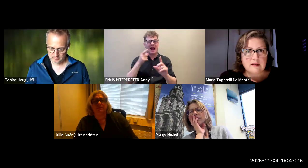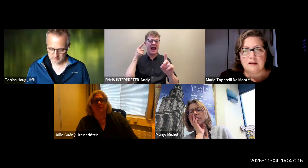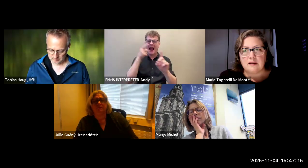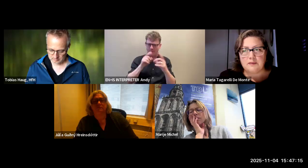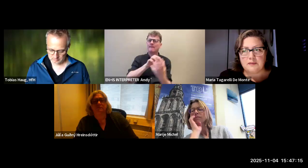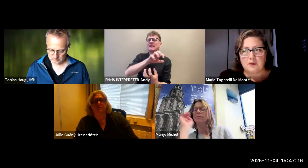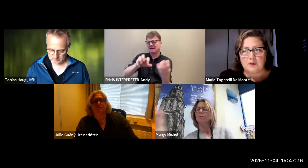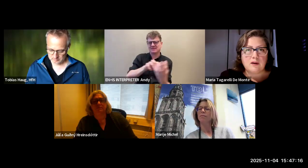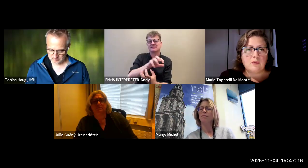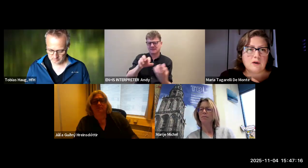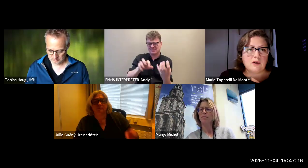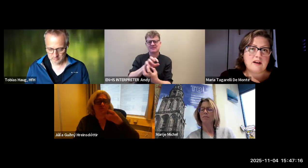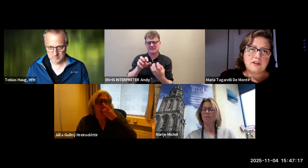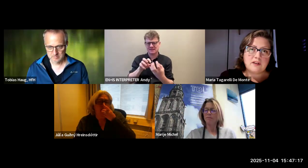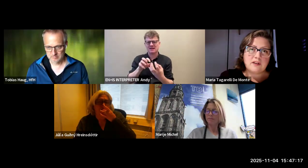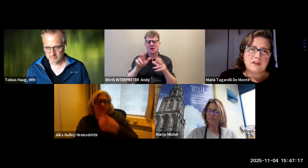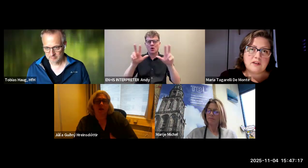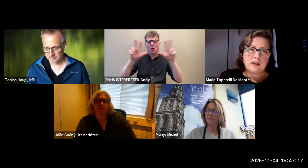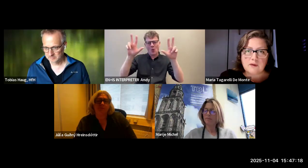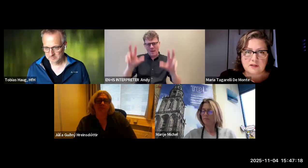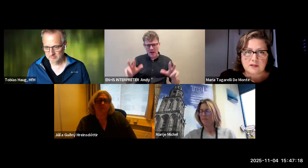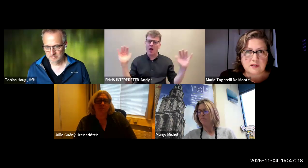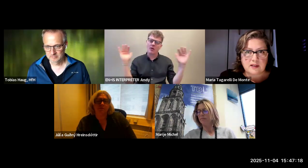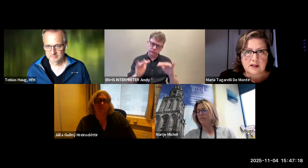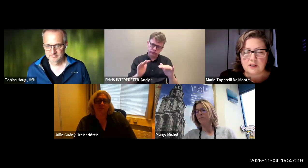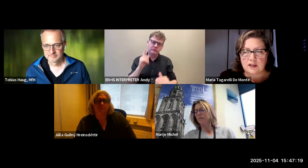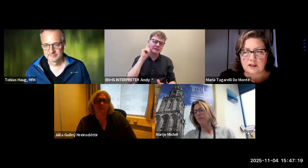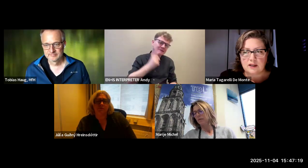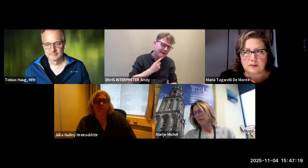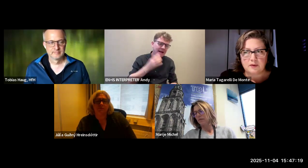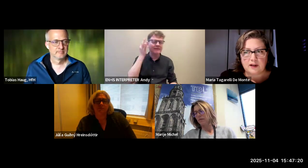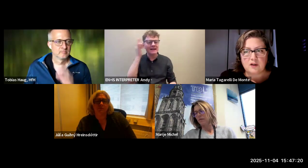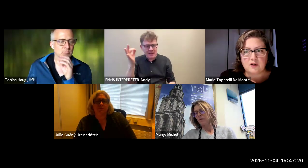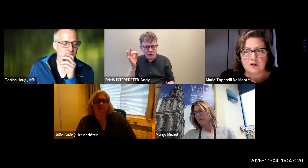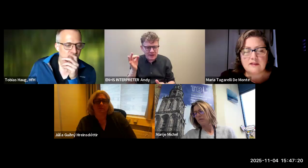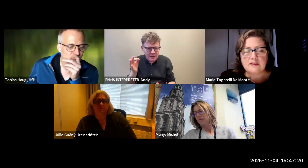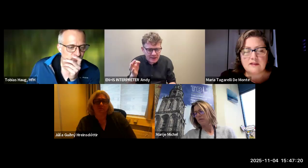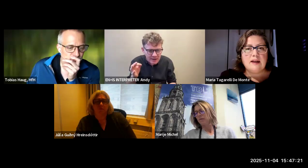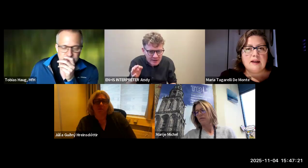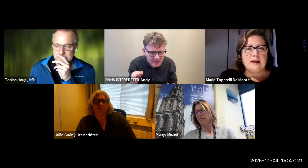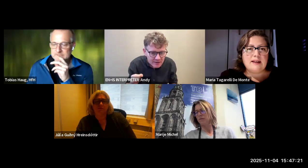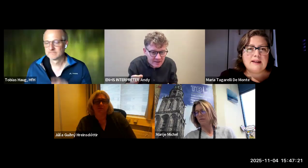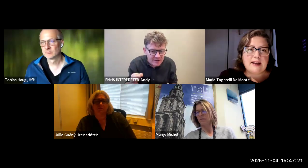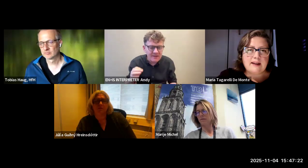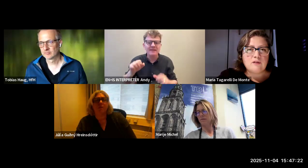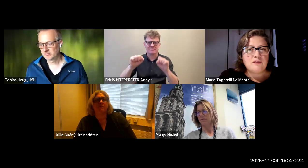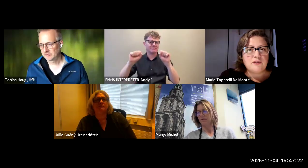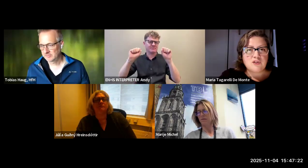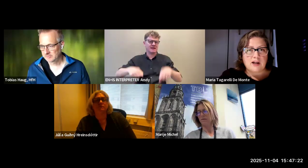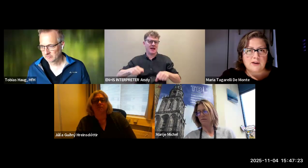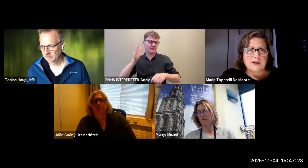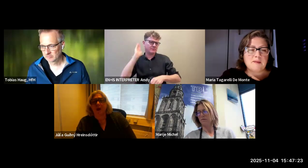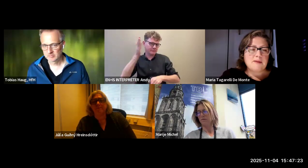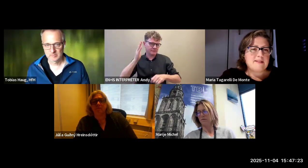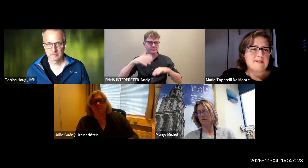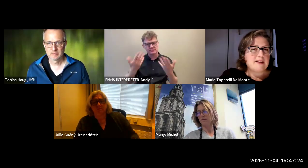mixed webinar where deaf and hearing participants can actually provide contents. In the case you